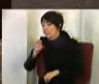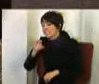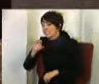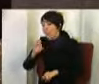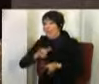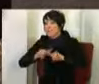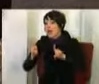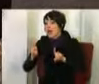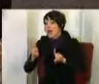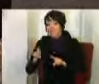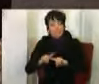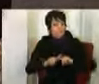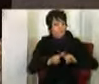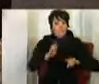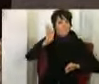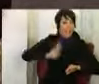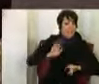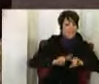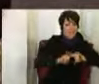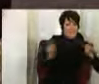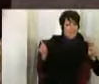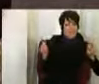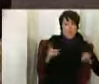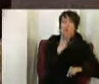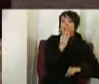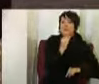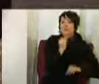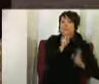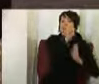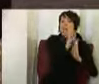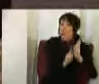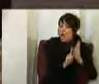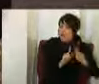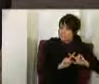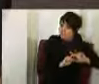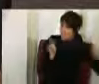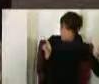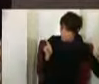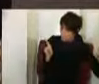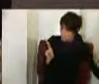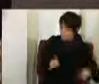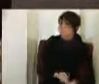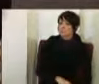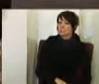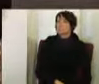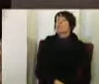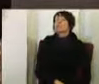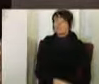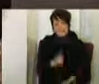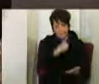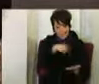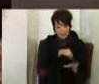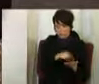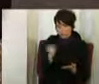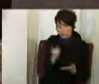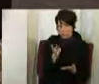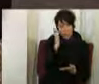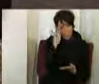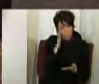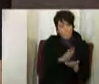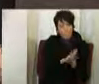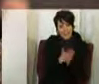more than engagement. There was some law that would have ensured that they had got married. And